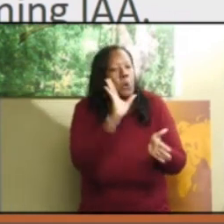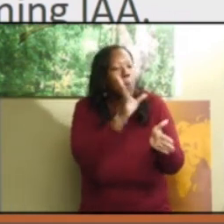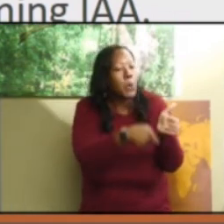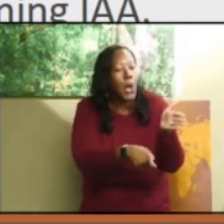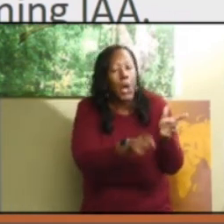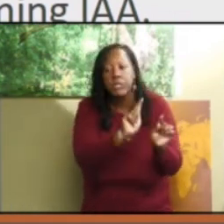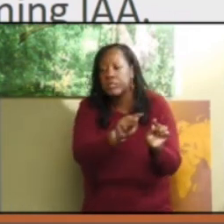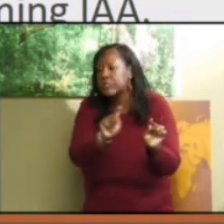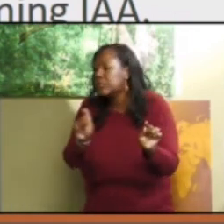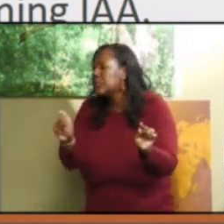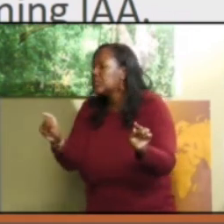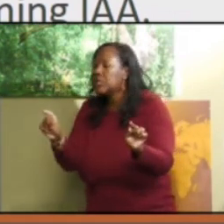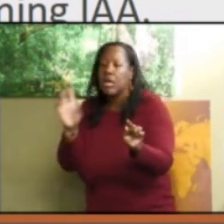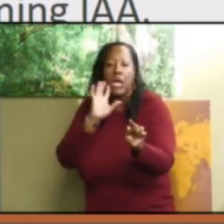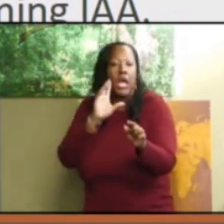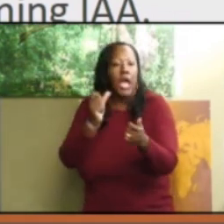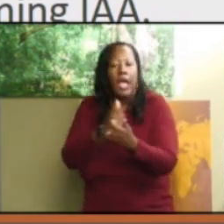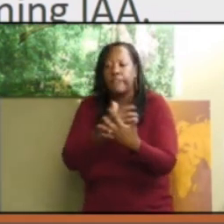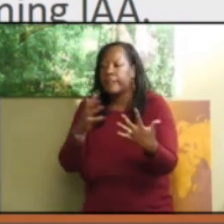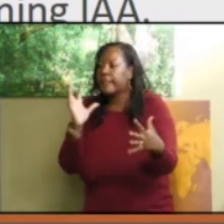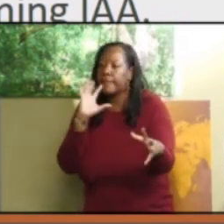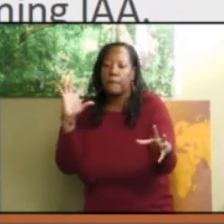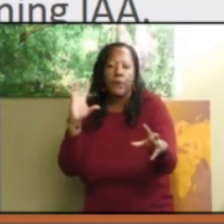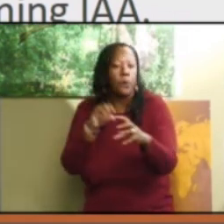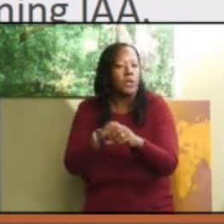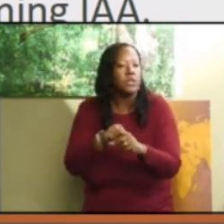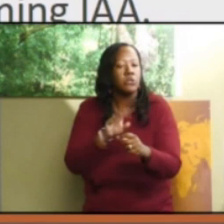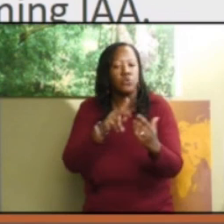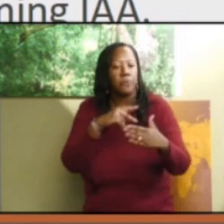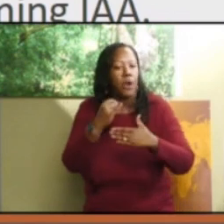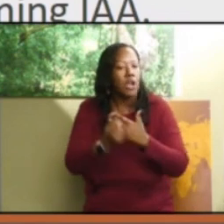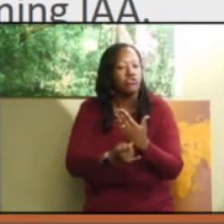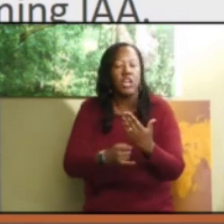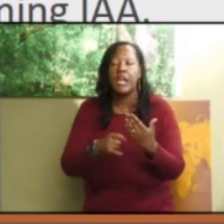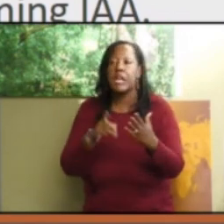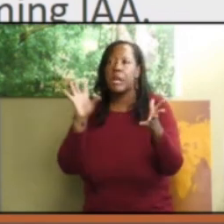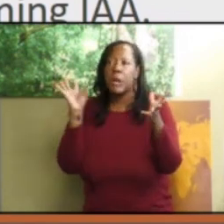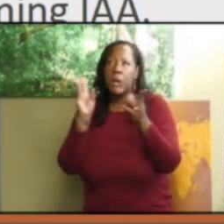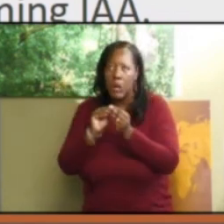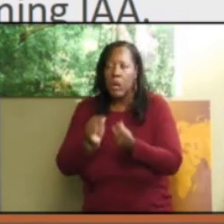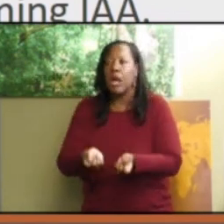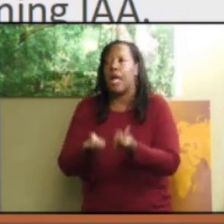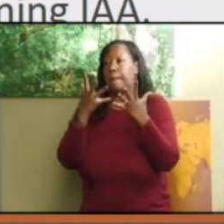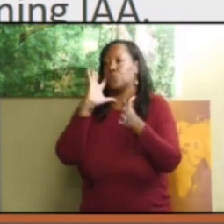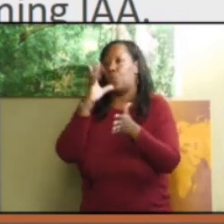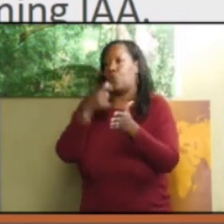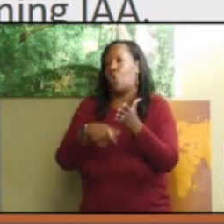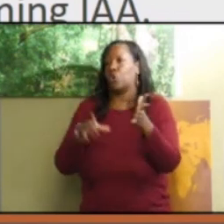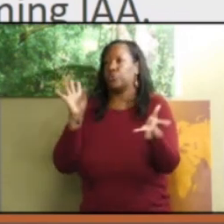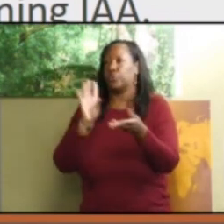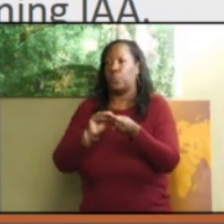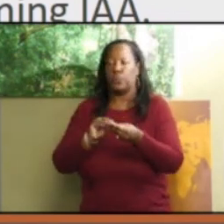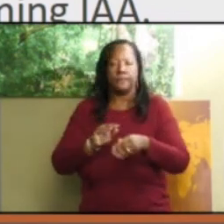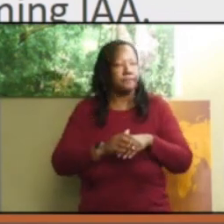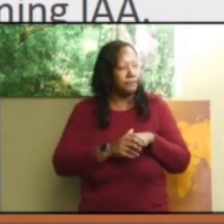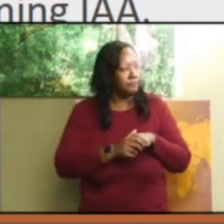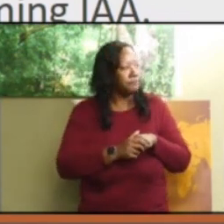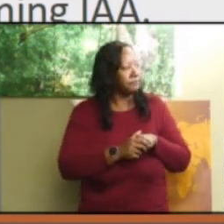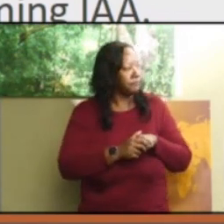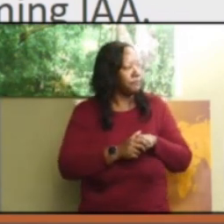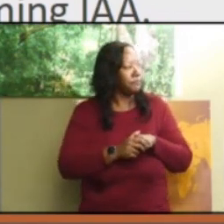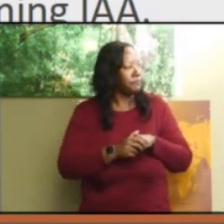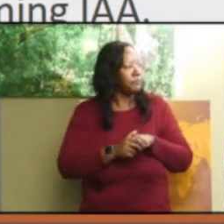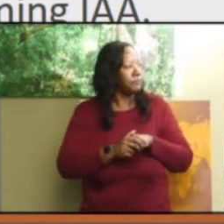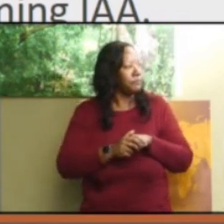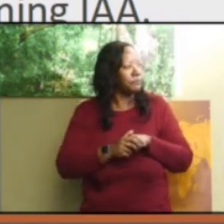be, all of the components that would have to go into making the requesting agency's requirement come